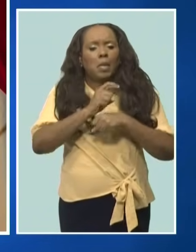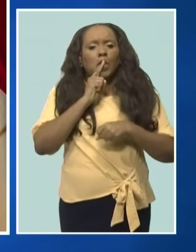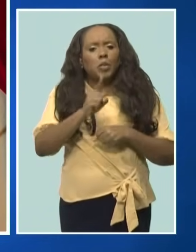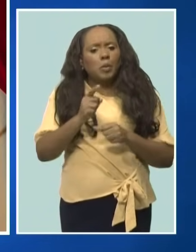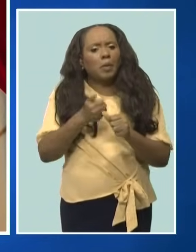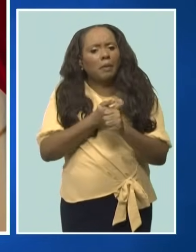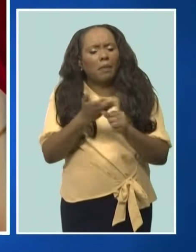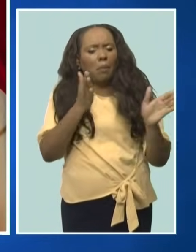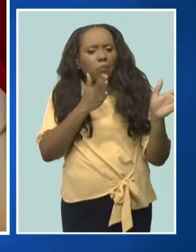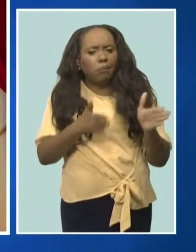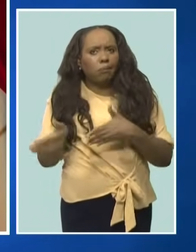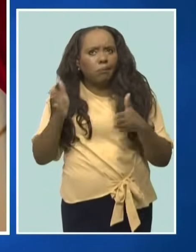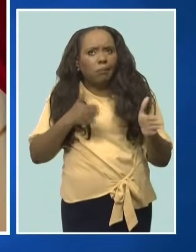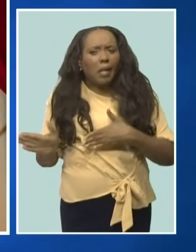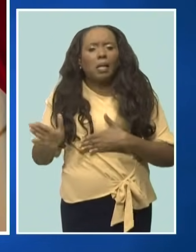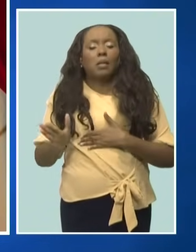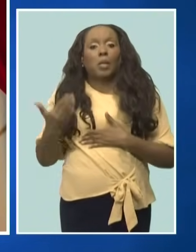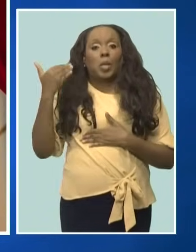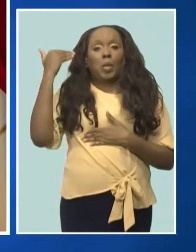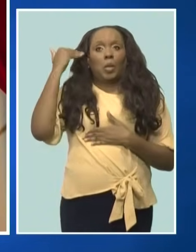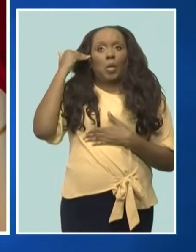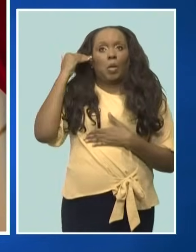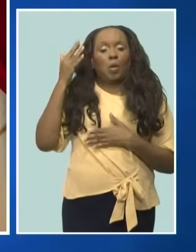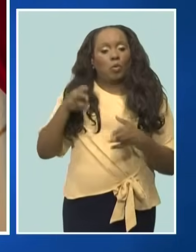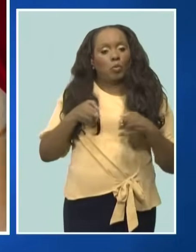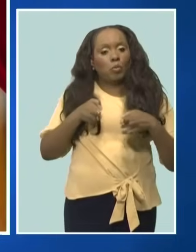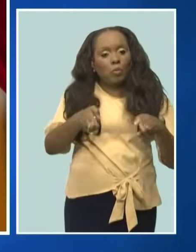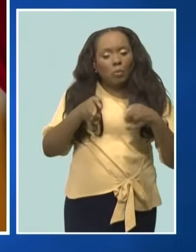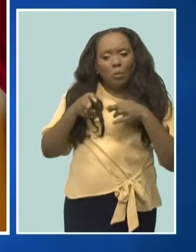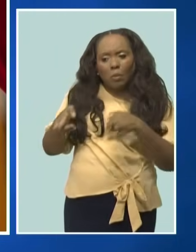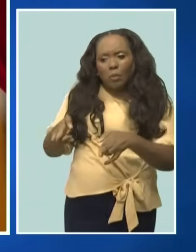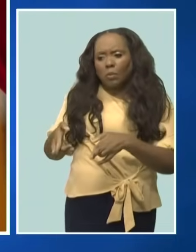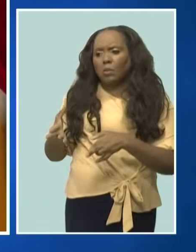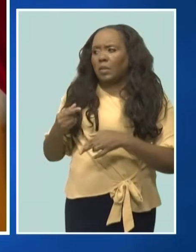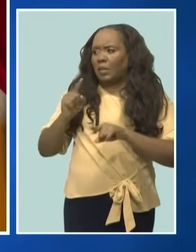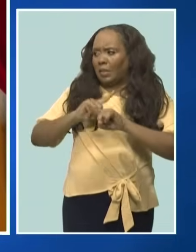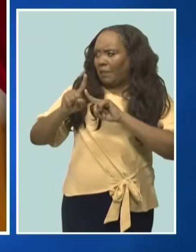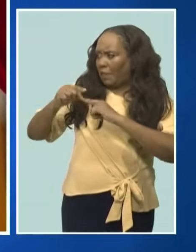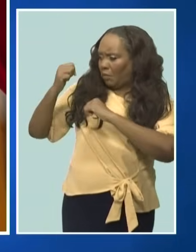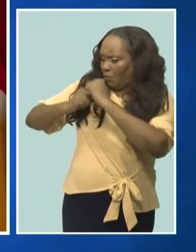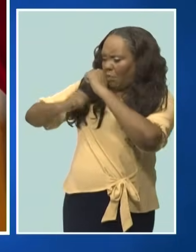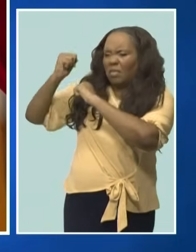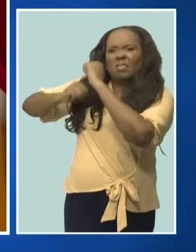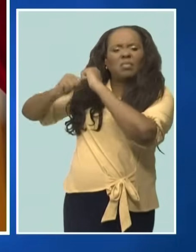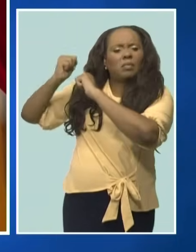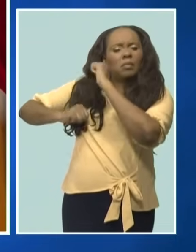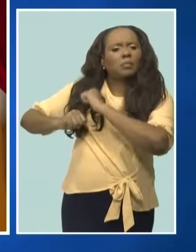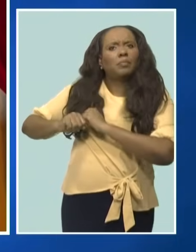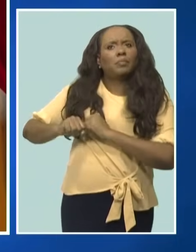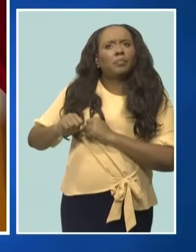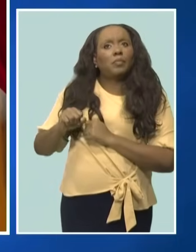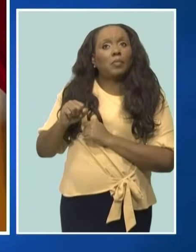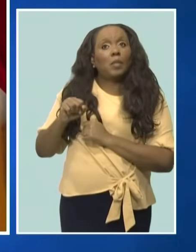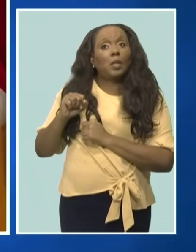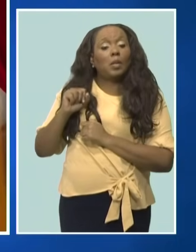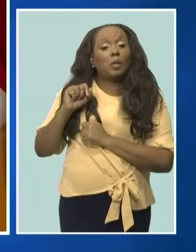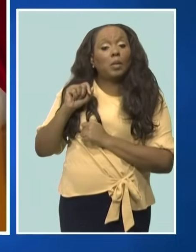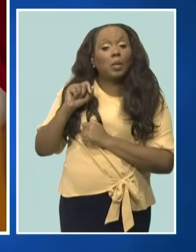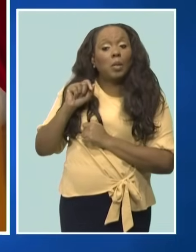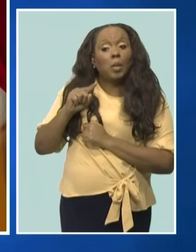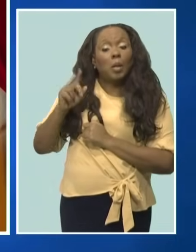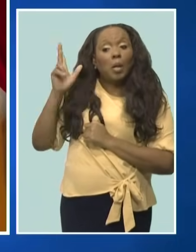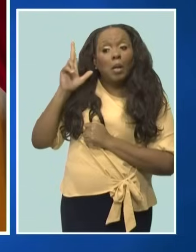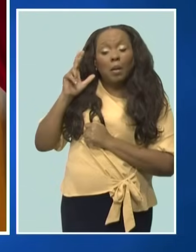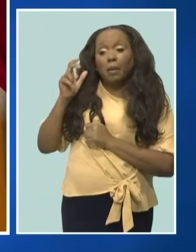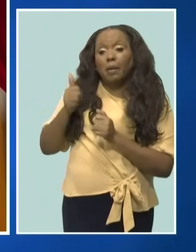from the issues of roads and infrastructure, as you heard Tony say tonight, we can't do all